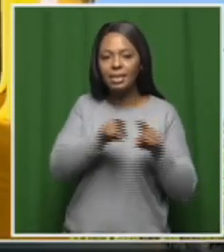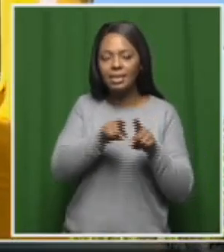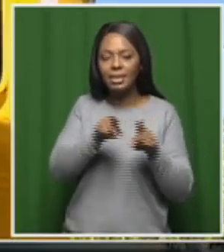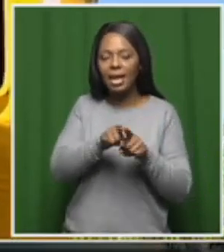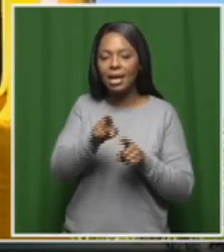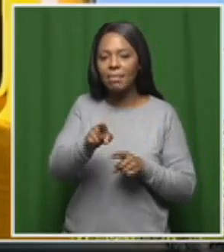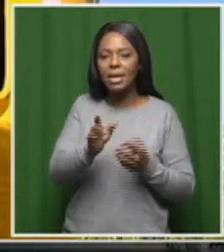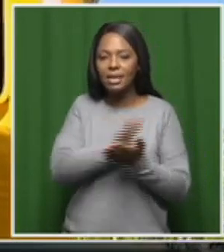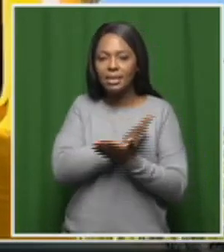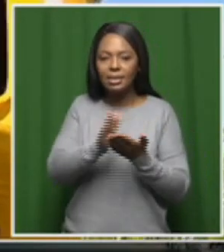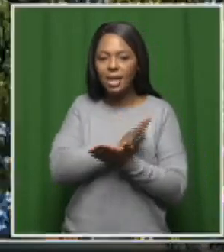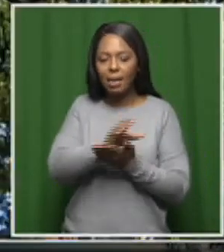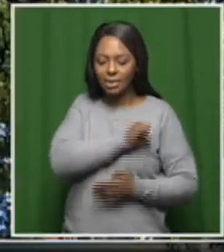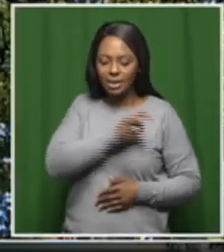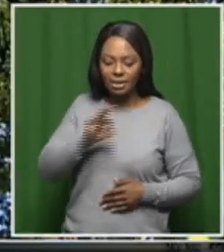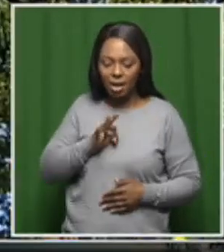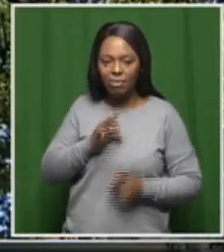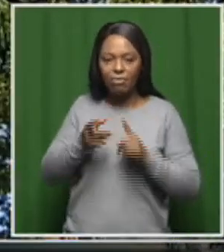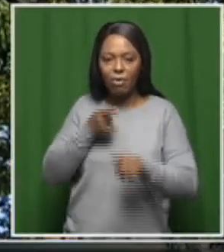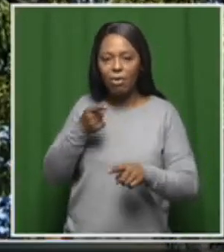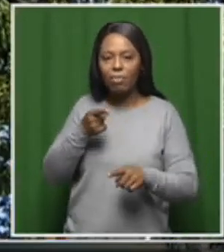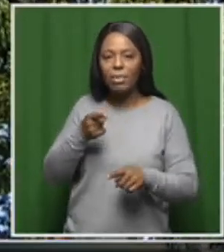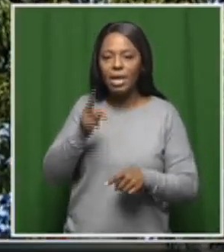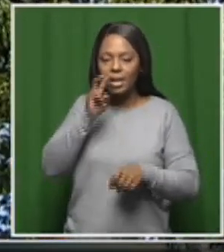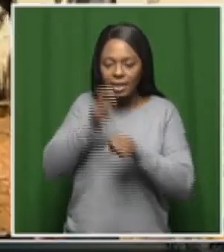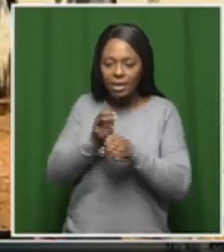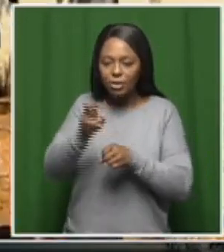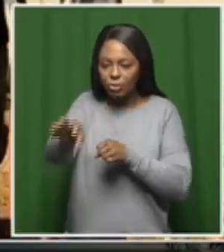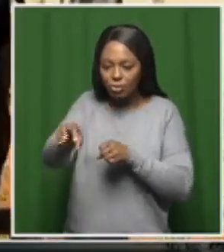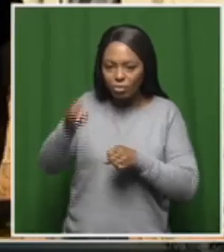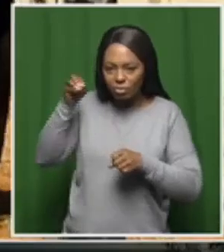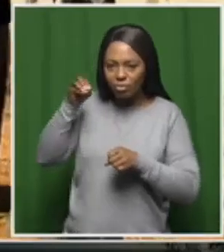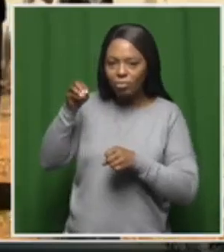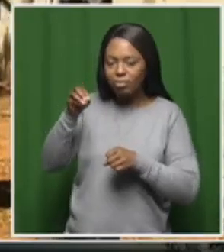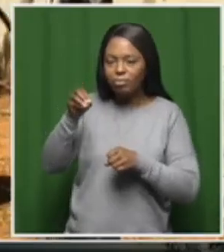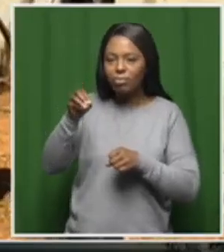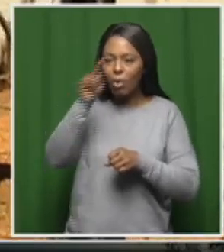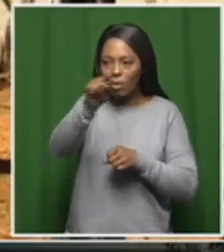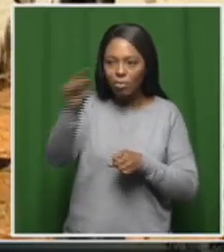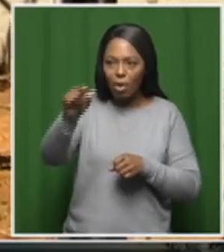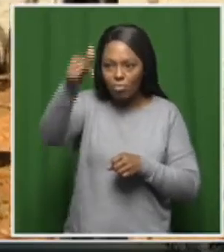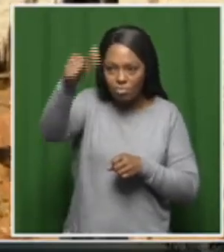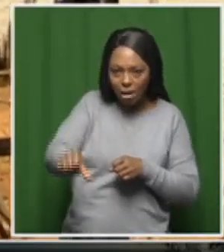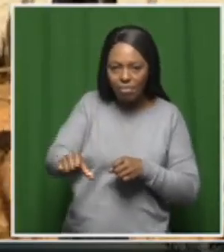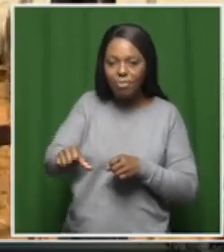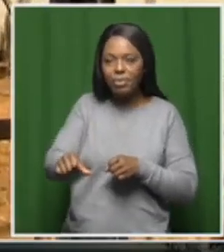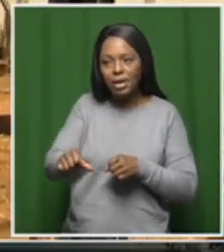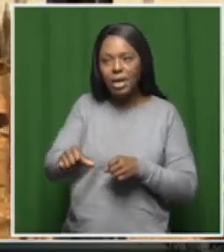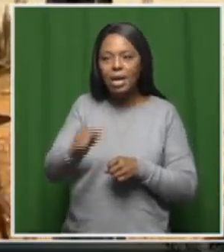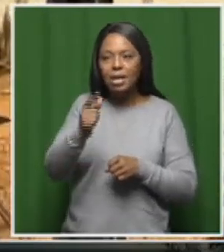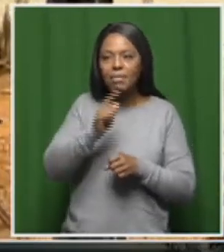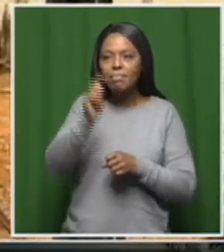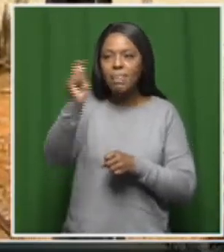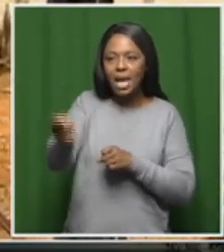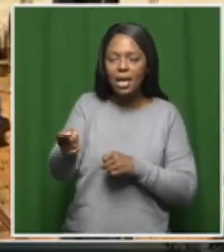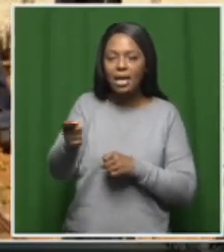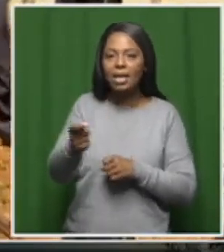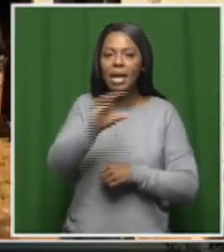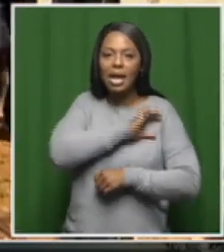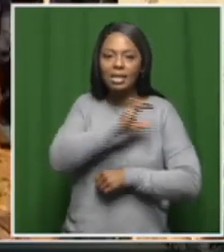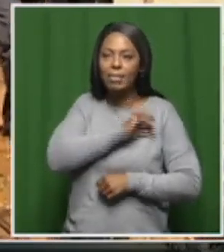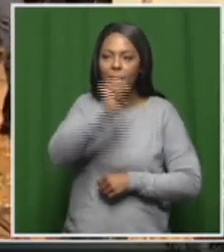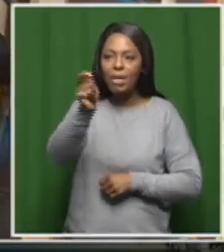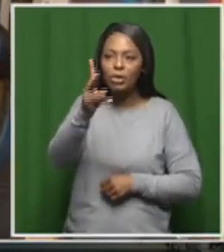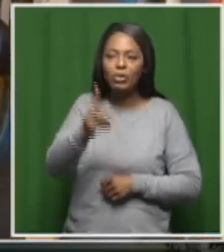taking bribes when they're supposed to disconnect. Instead, they are taking 1,000 or 2,000 rand for them not to disconnect. Yeah. We are coming for